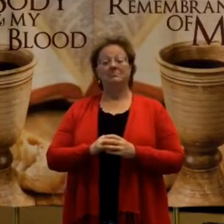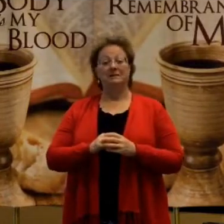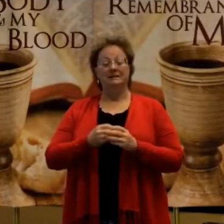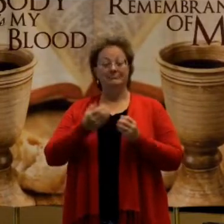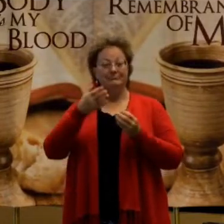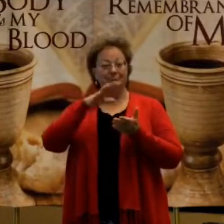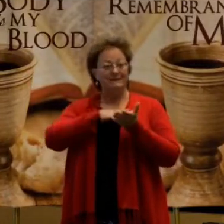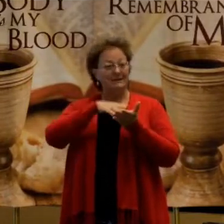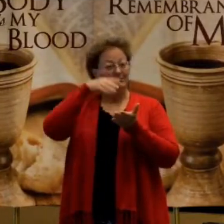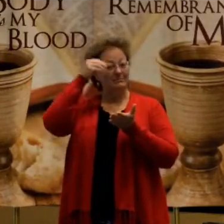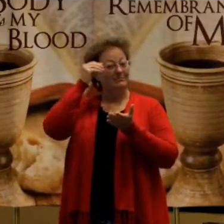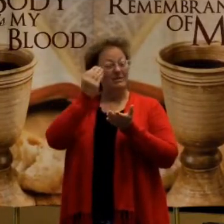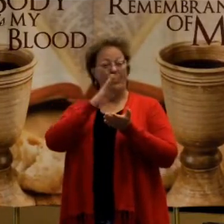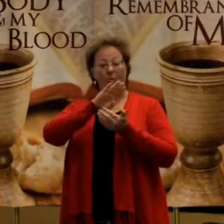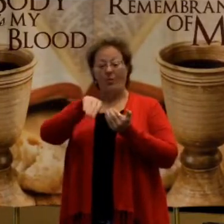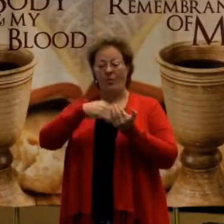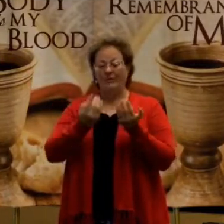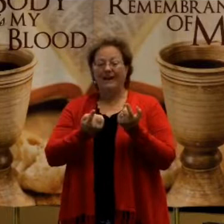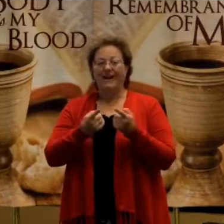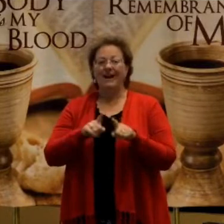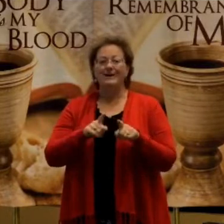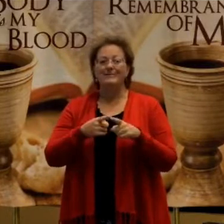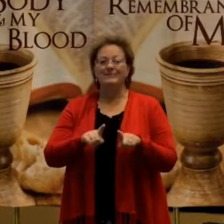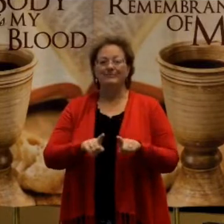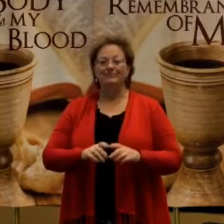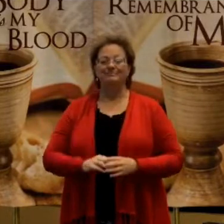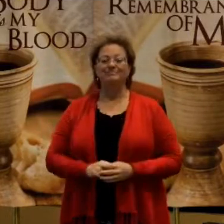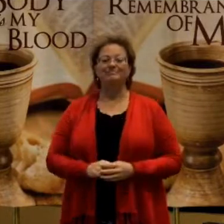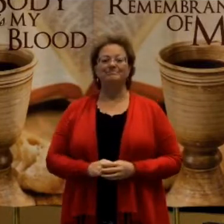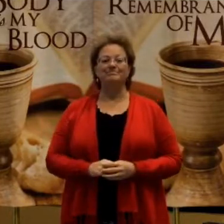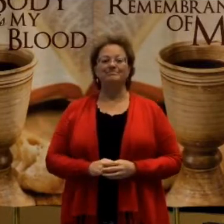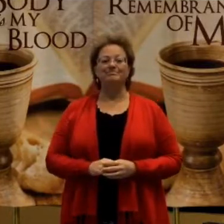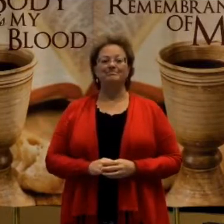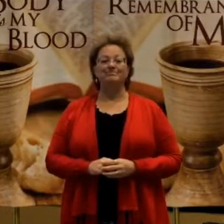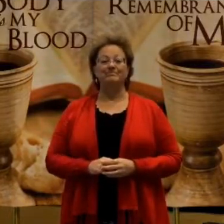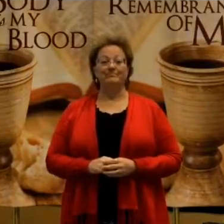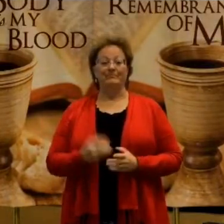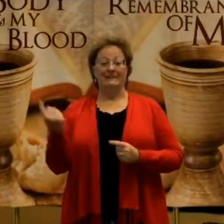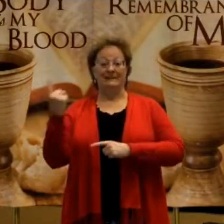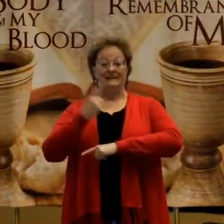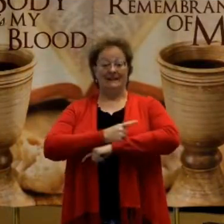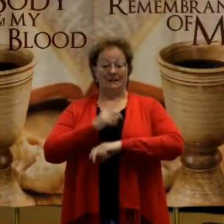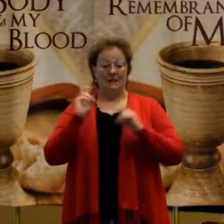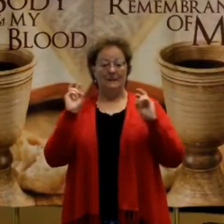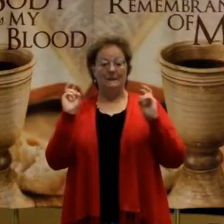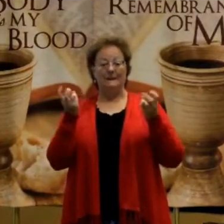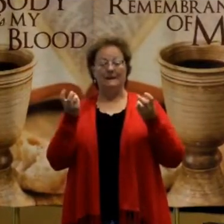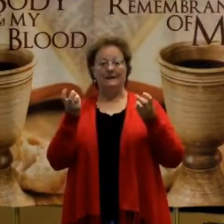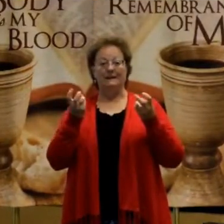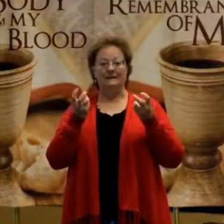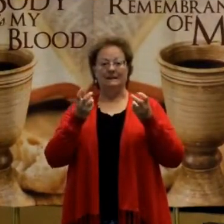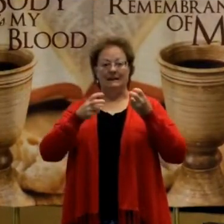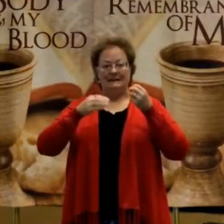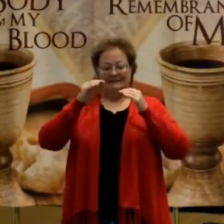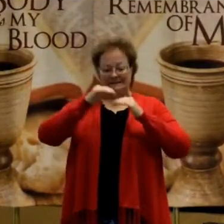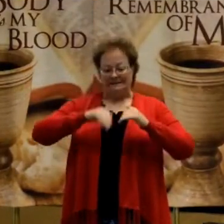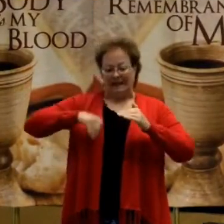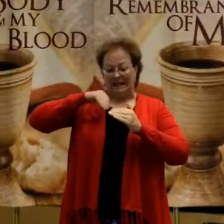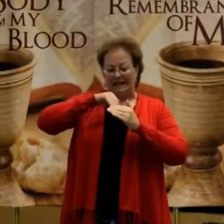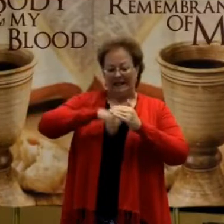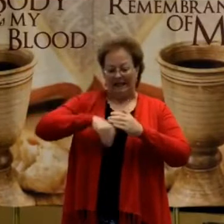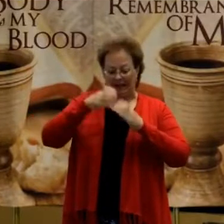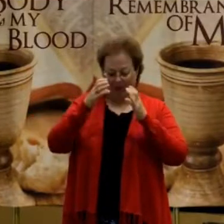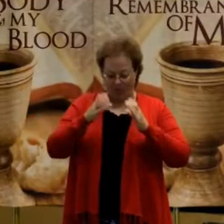that's going on, and we'd be glad to connect with you in that way as well. Today's theme is digging ourselves into